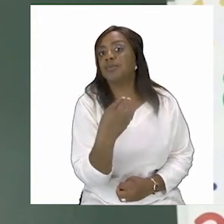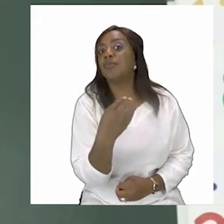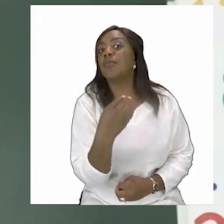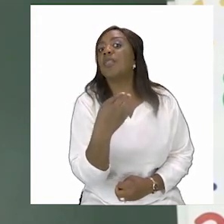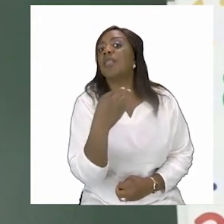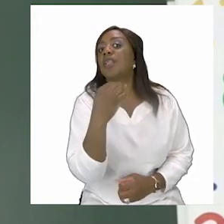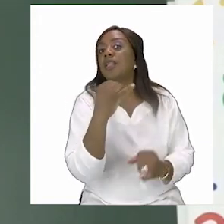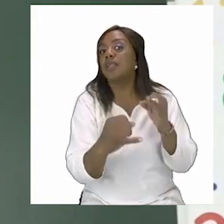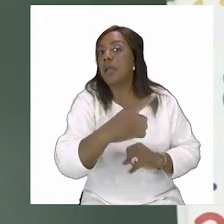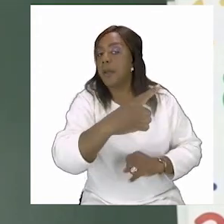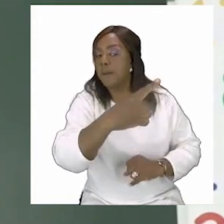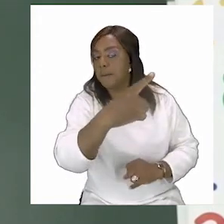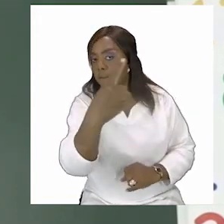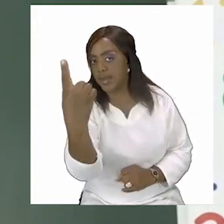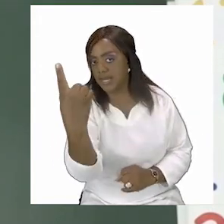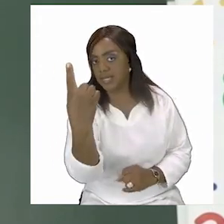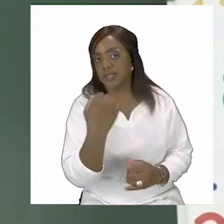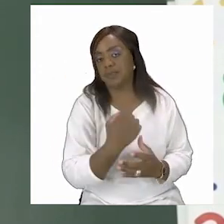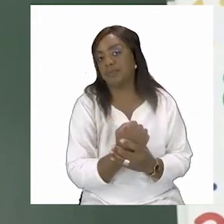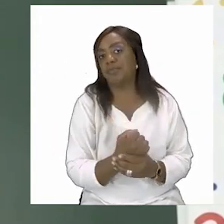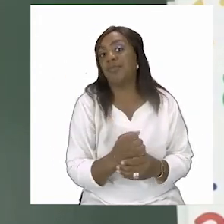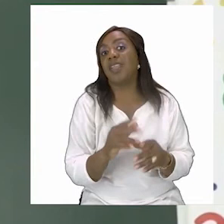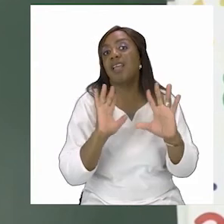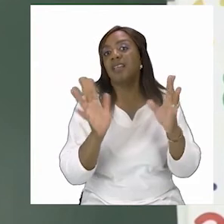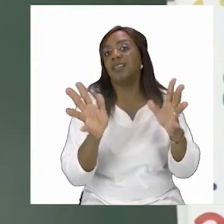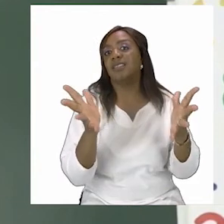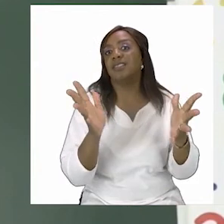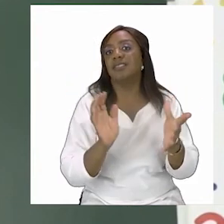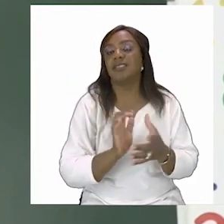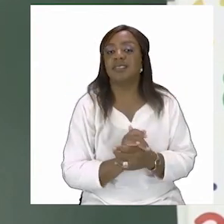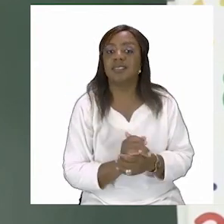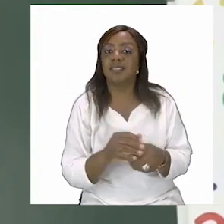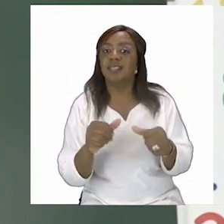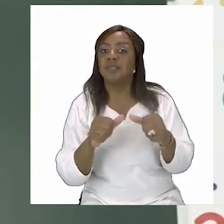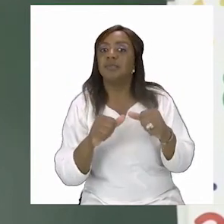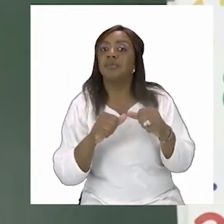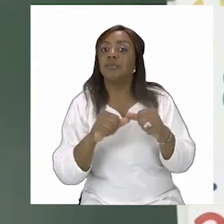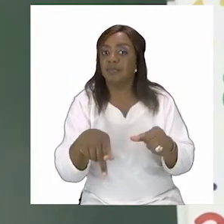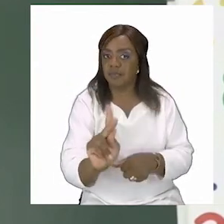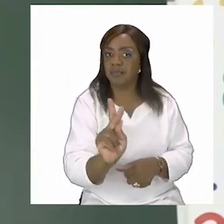and Monday. Well done. Let's do them again.